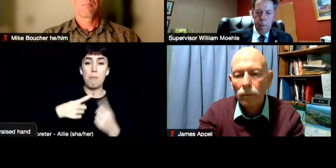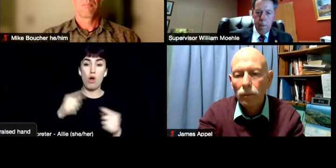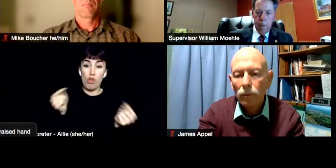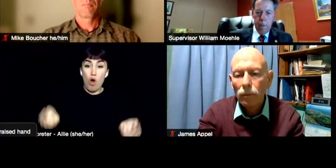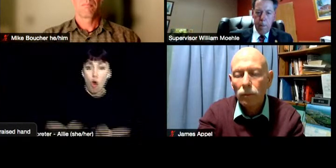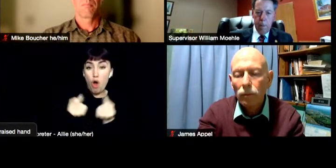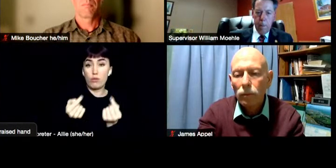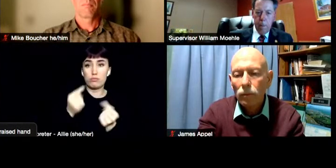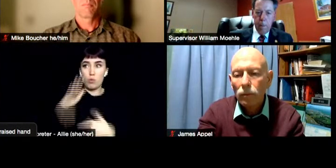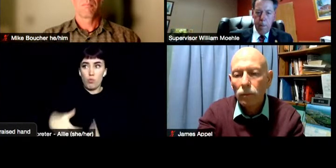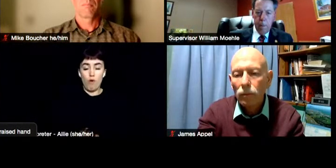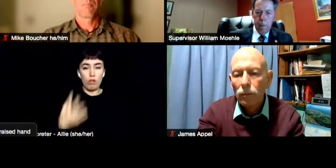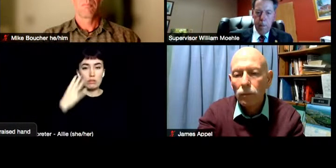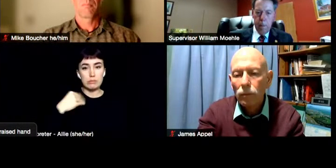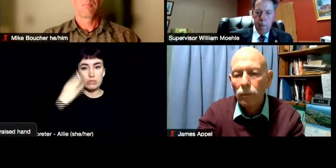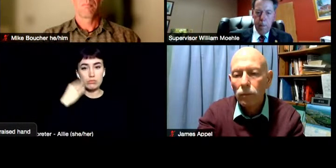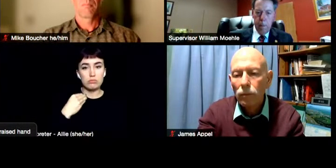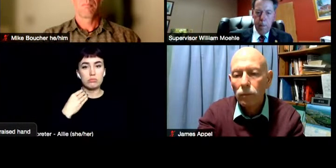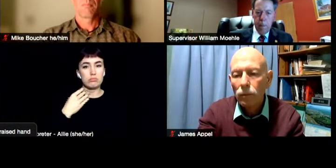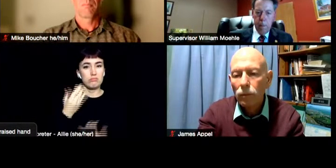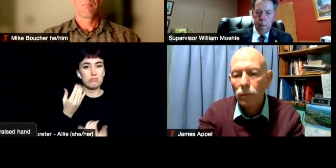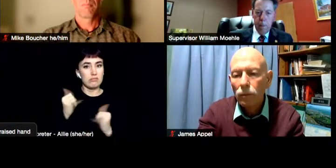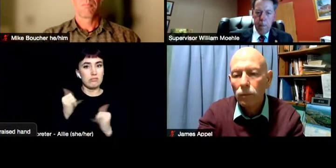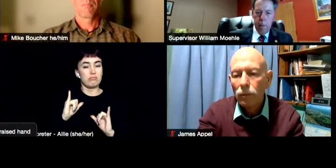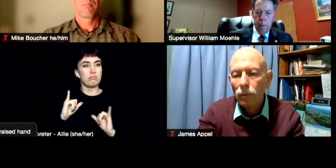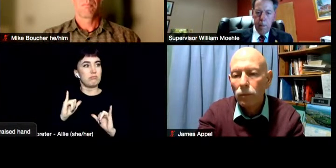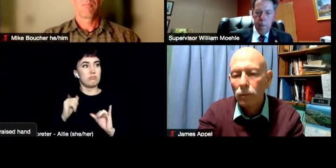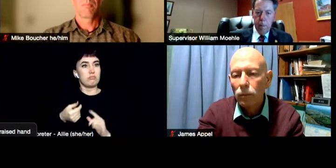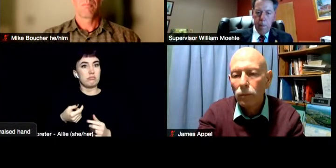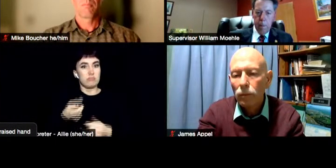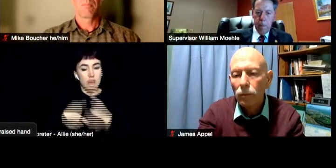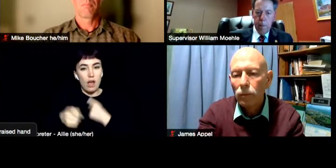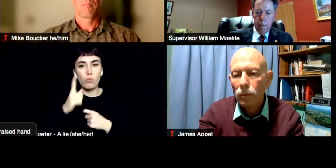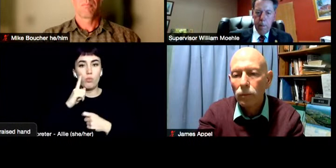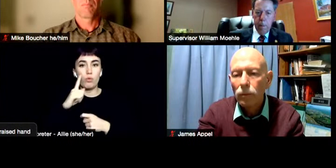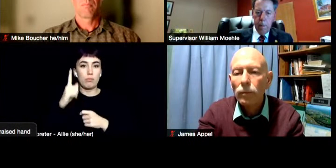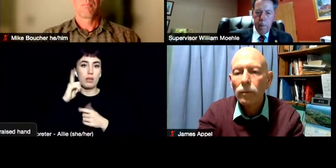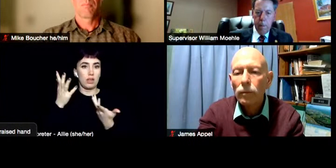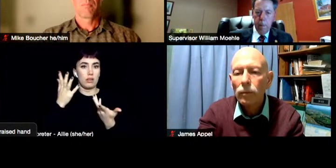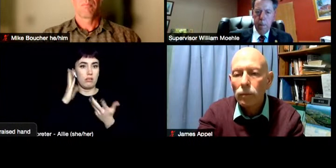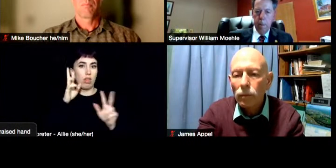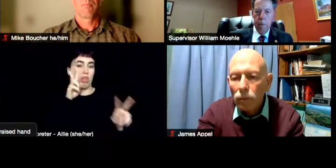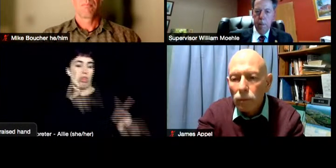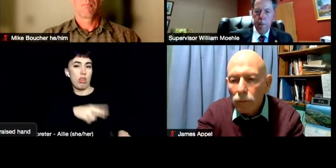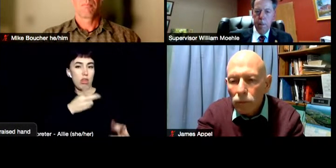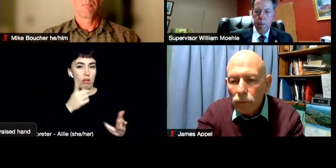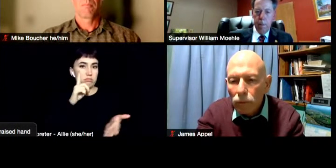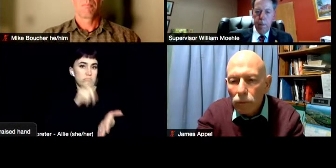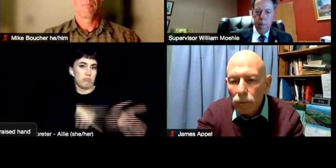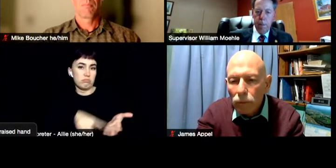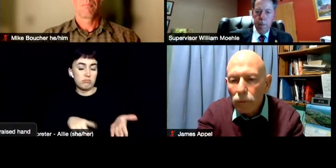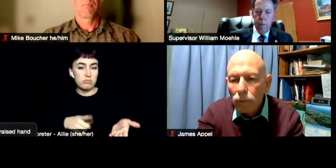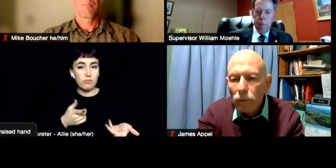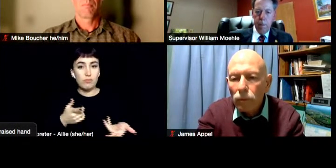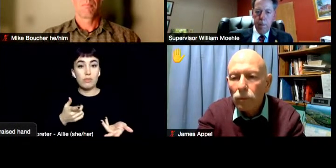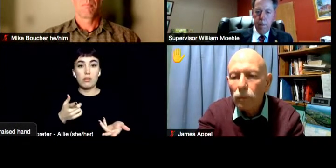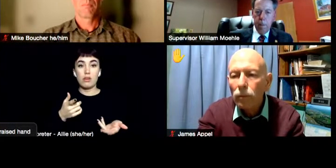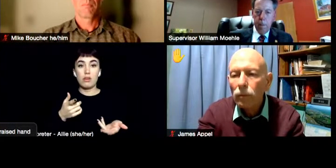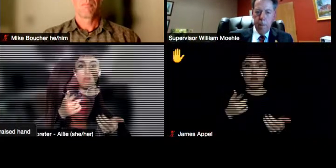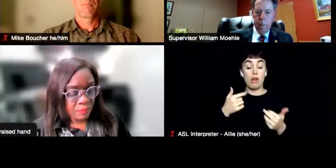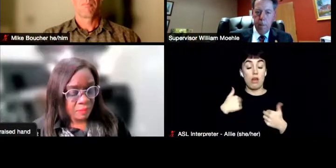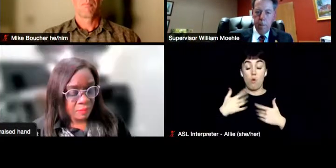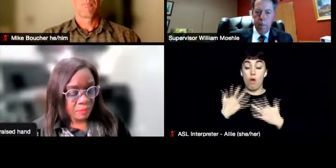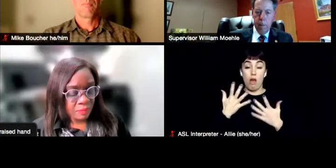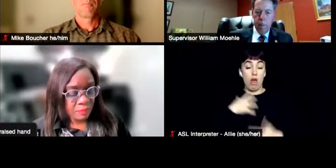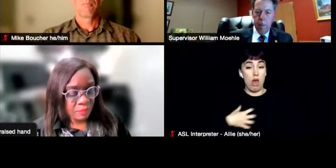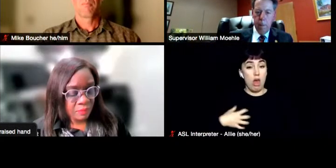all felt. But instead, we're being vilified. We have been vilified. And what I am absolutely